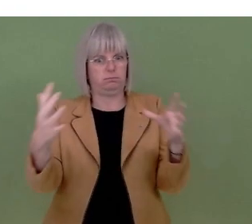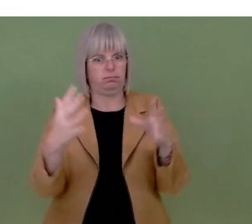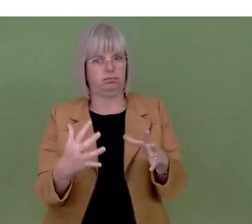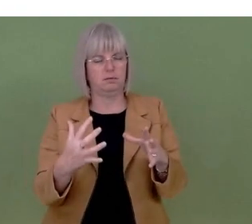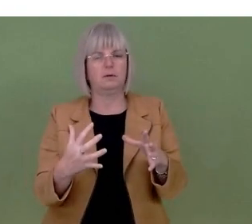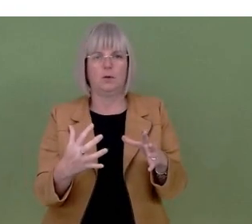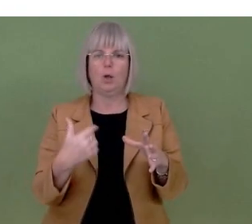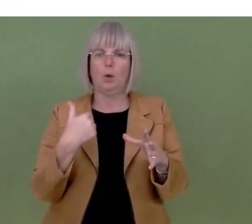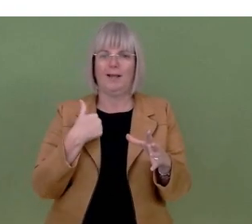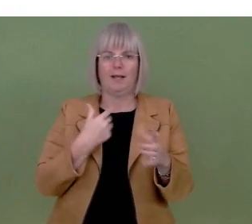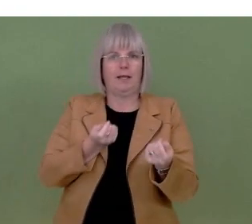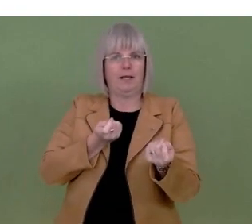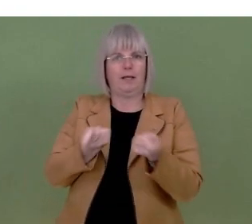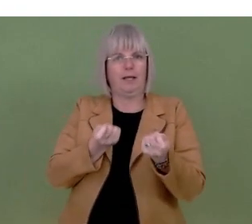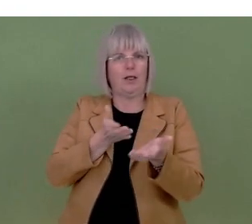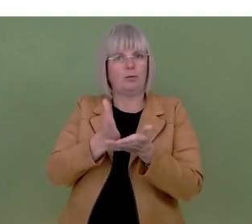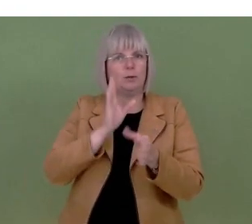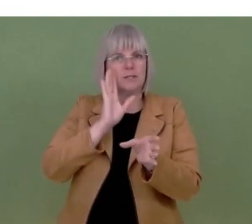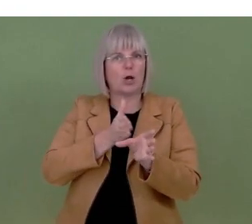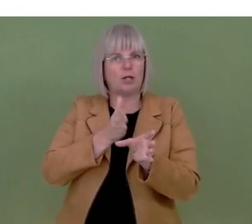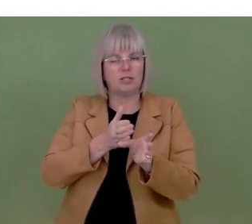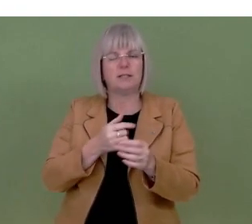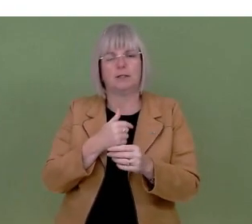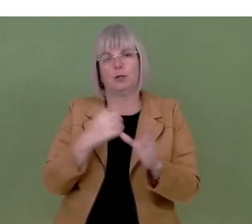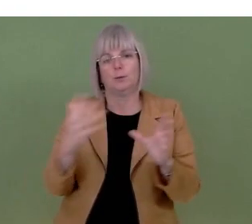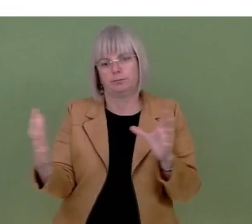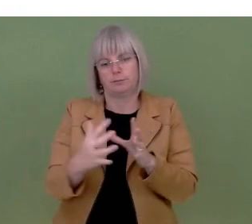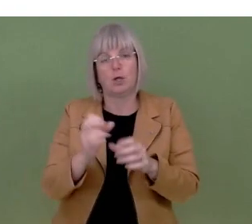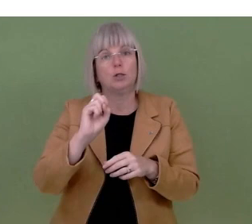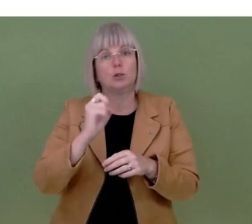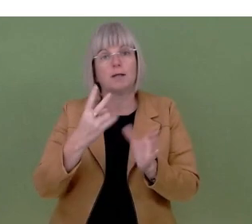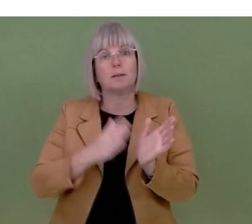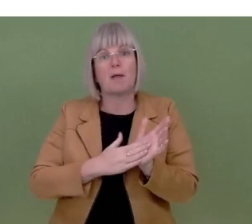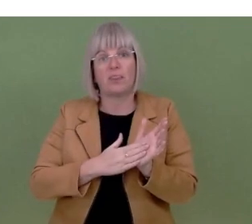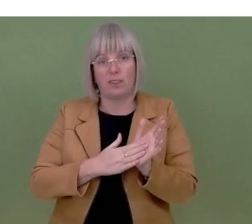psychology. And what we do is we meet twice a month and we facilitate